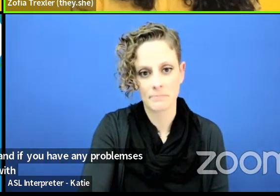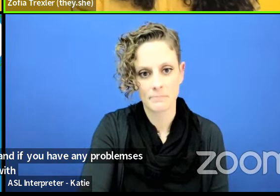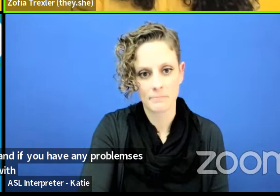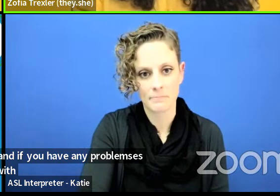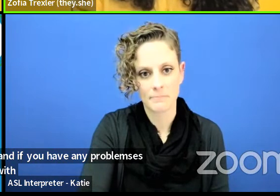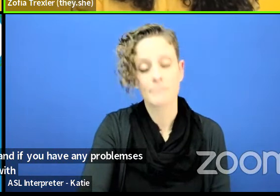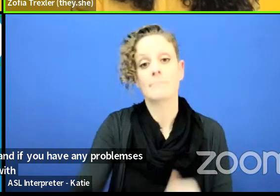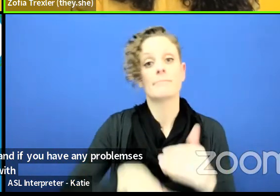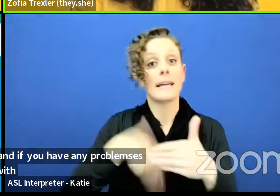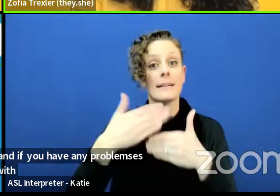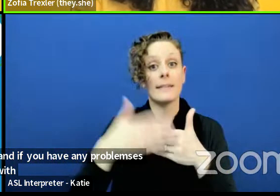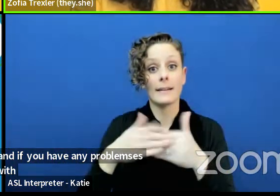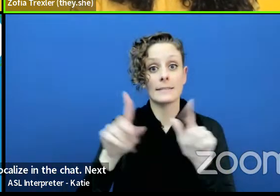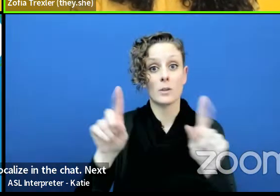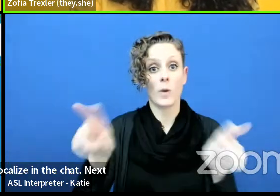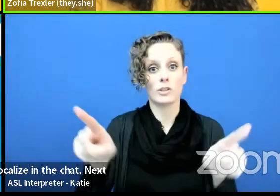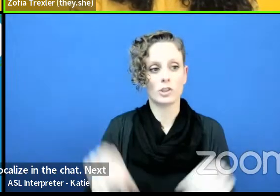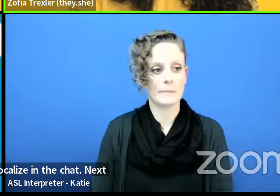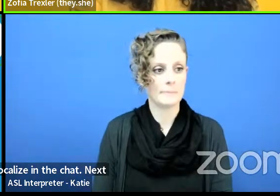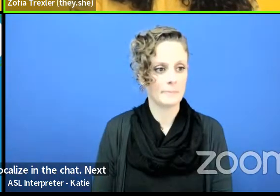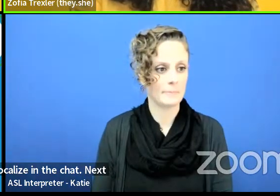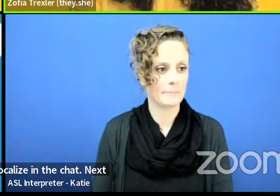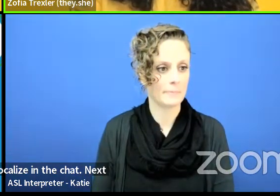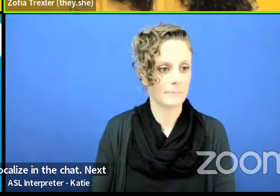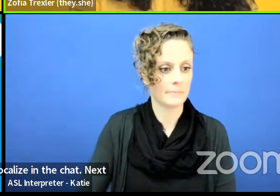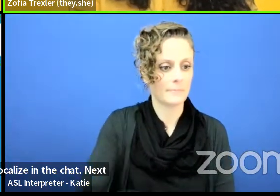question is going to be,